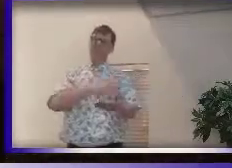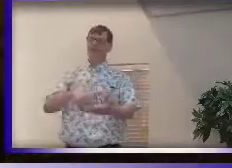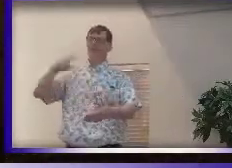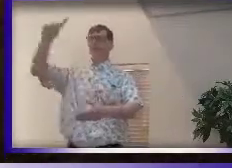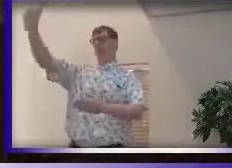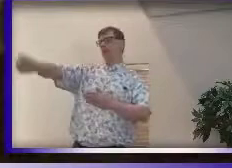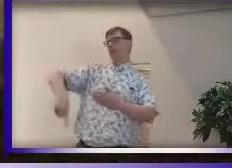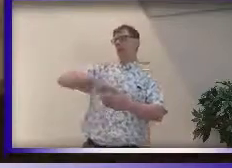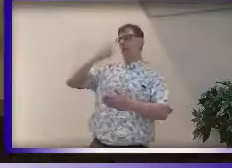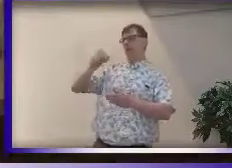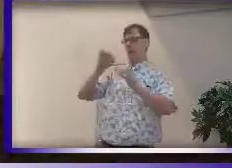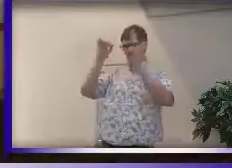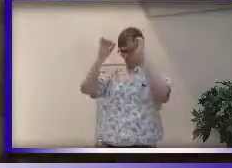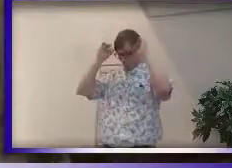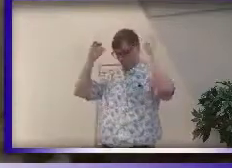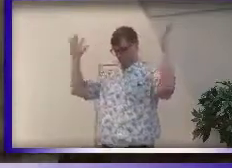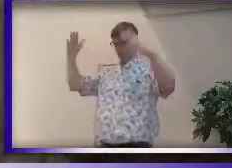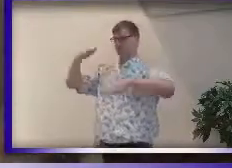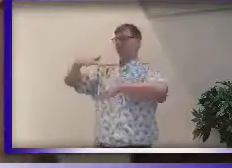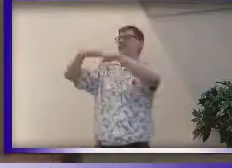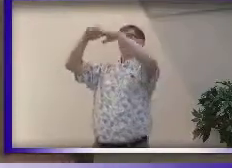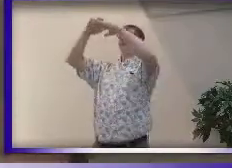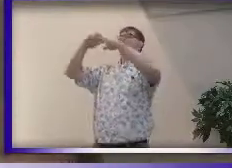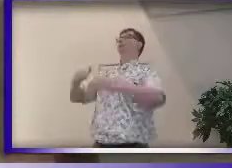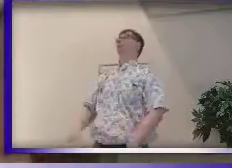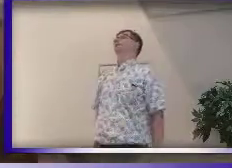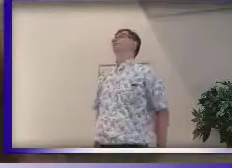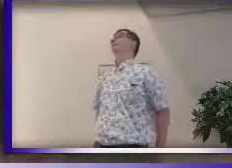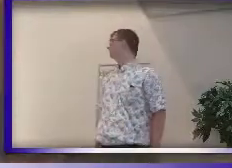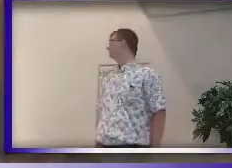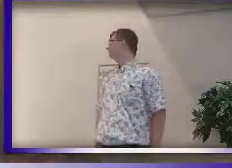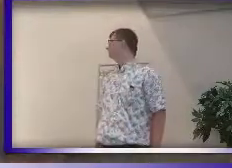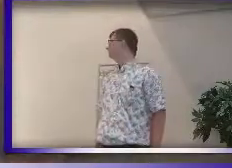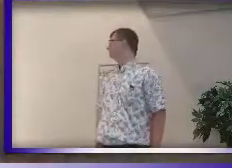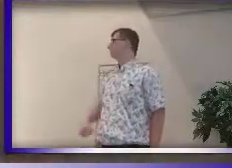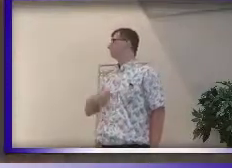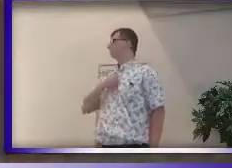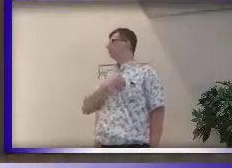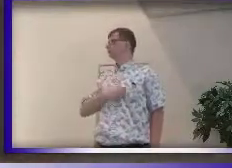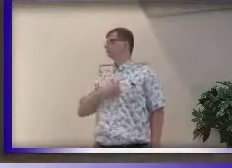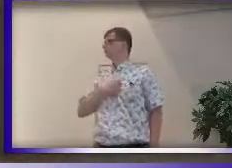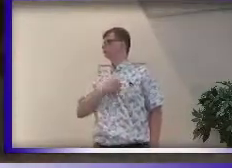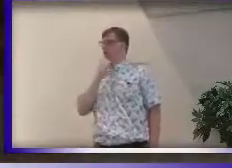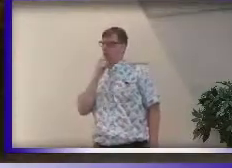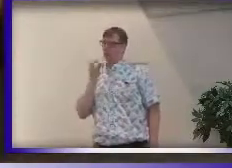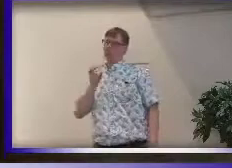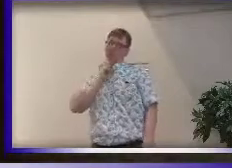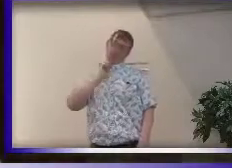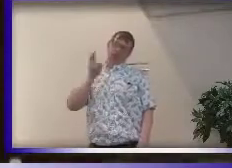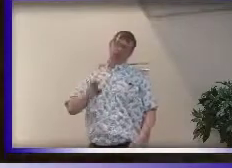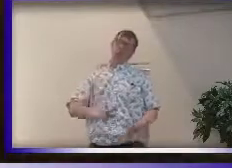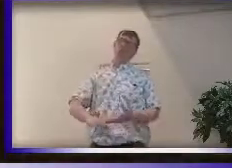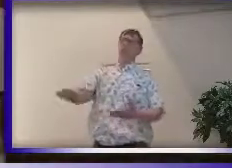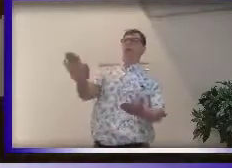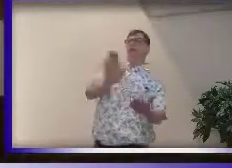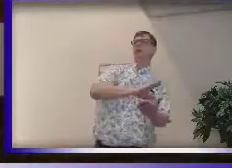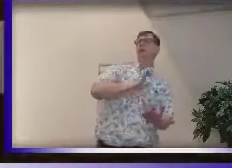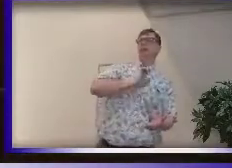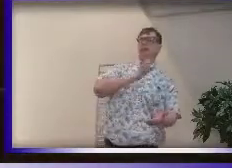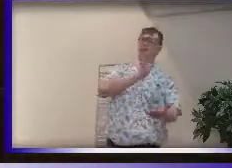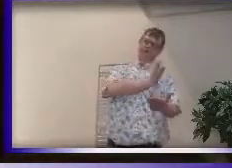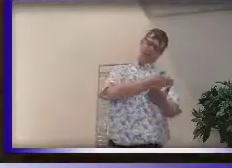Sorry, coding for my throat so that I can sing. I'm not sure I understand the question, to be honest. How do